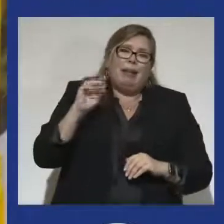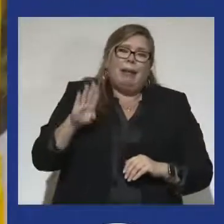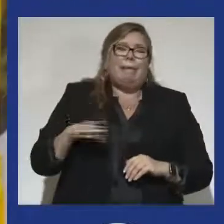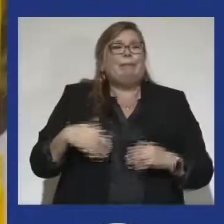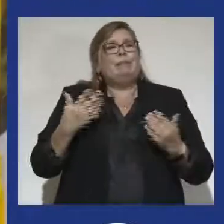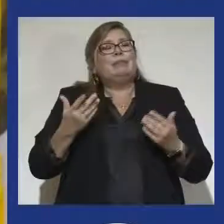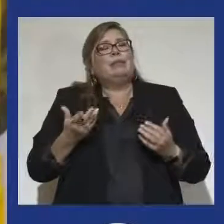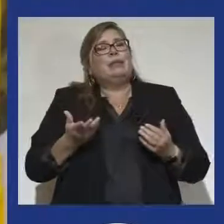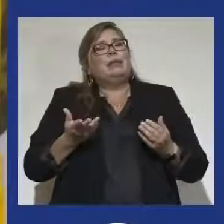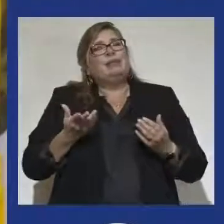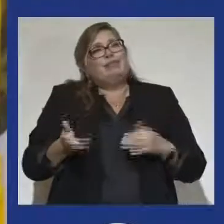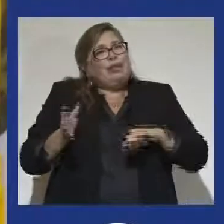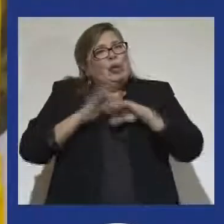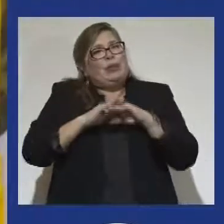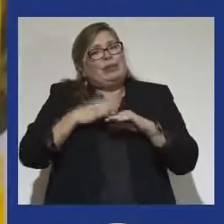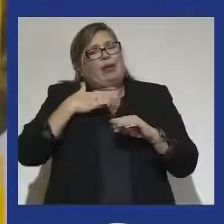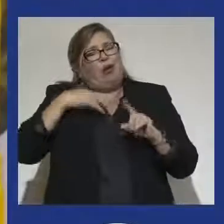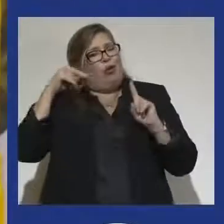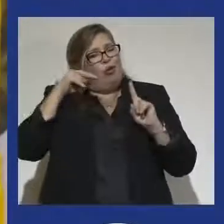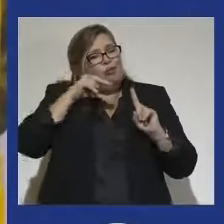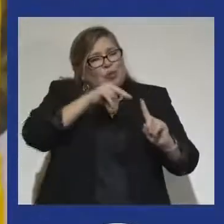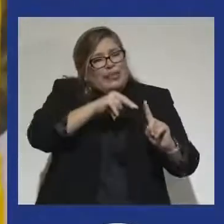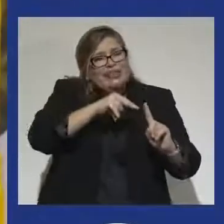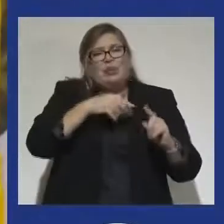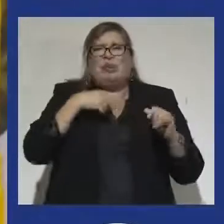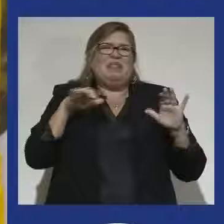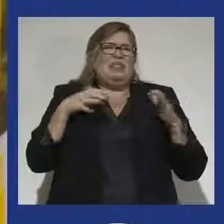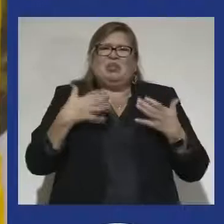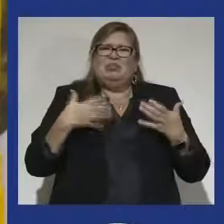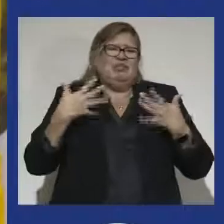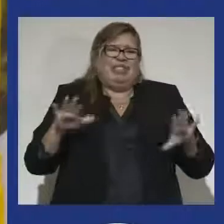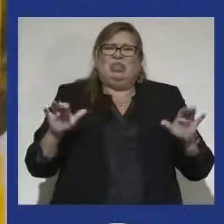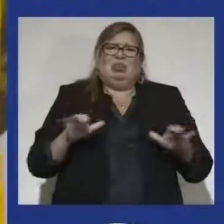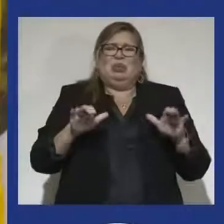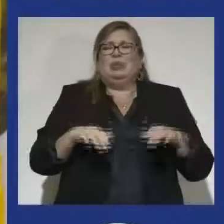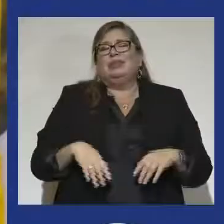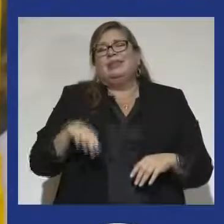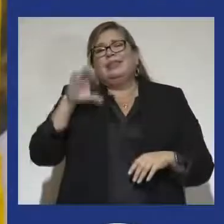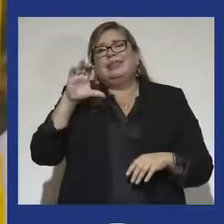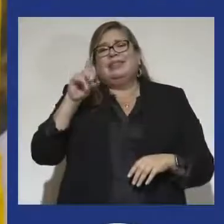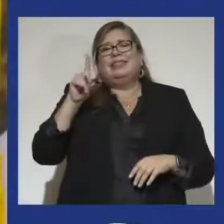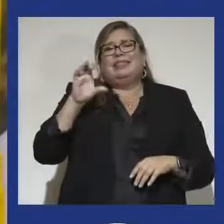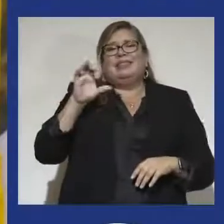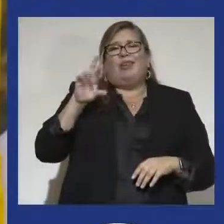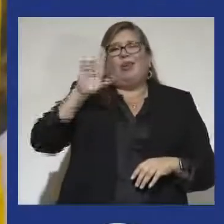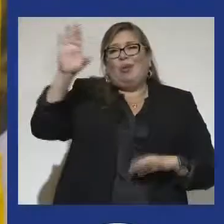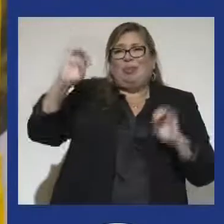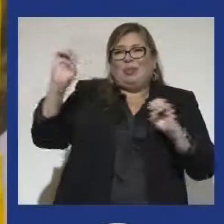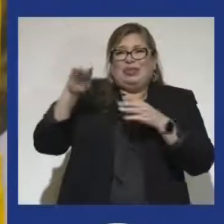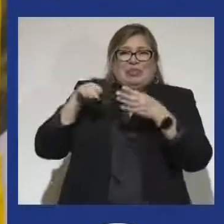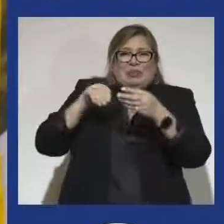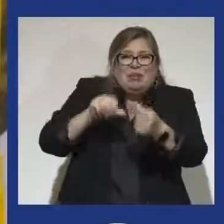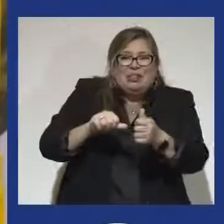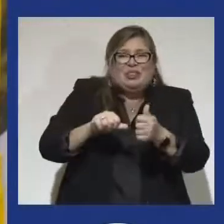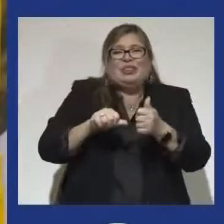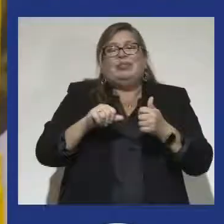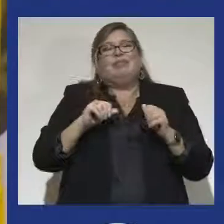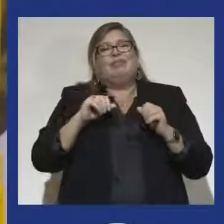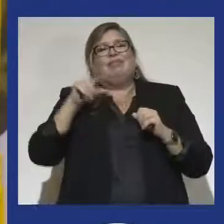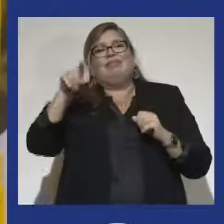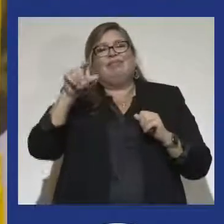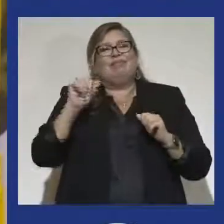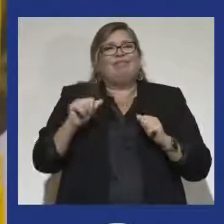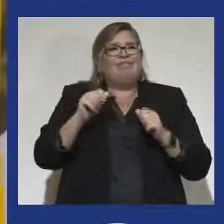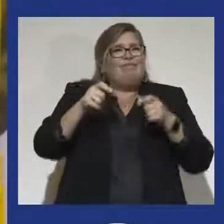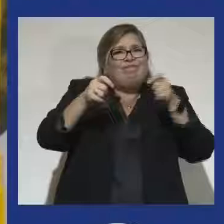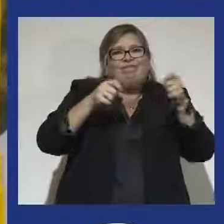increased contact tracing that we've been doing, like all of the CDCR emergency expenditures to manage